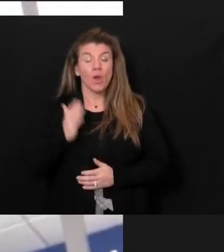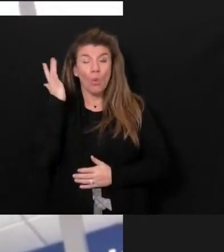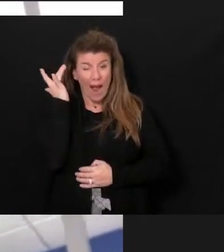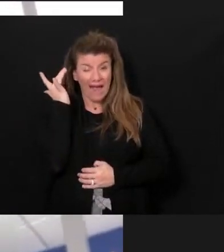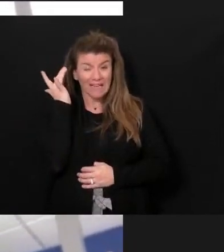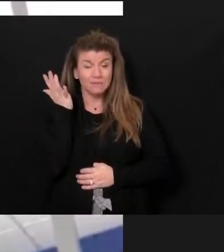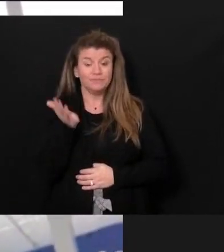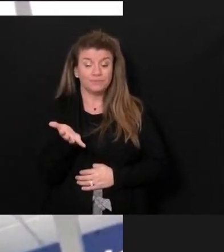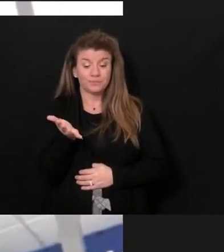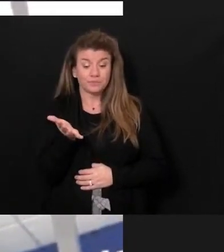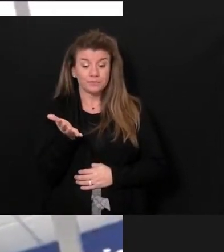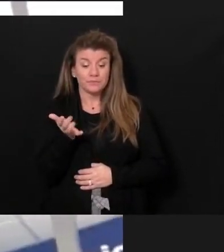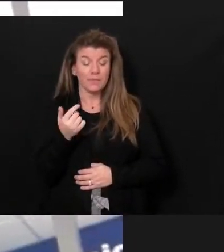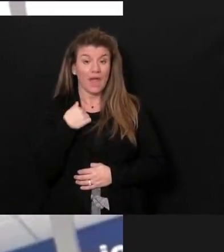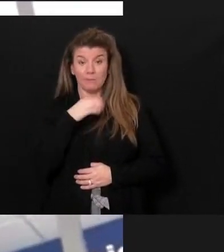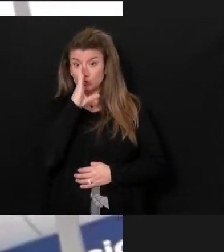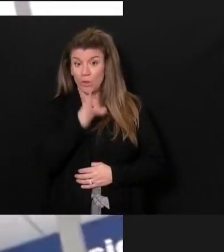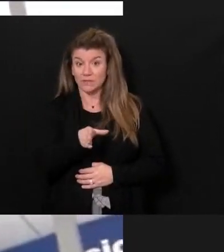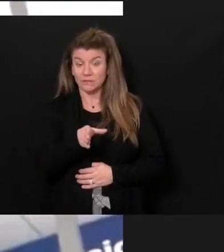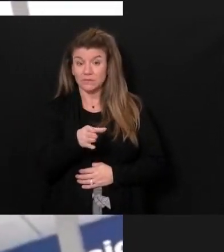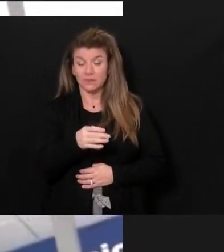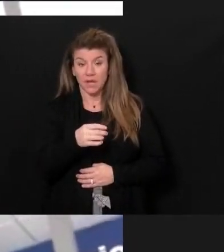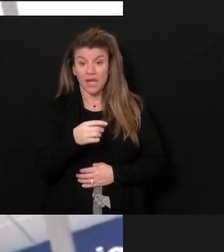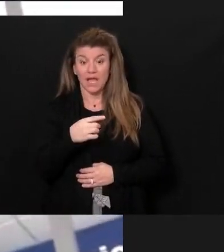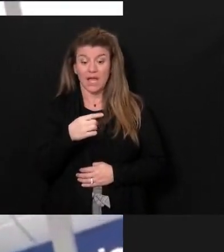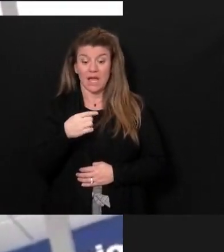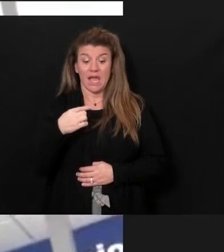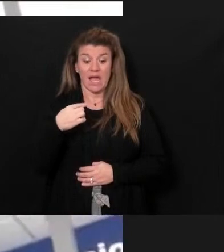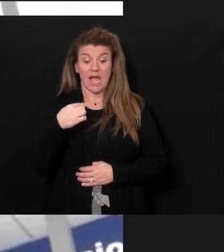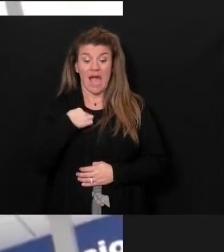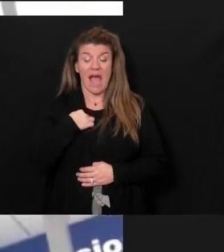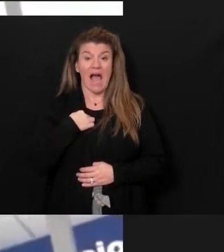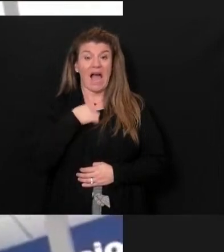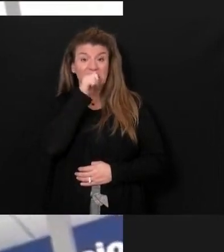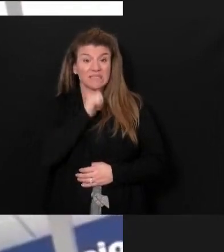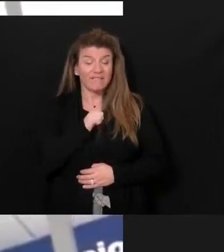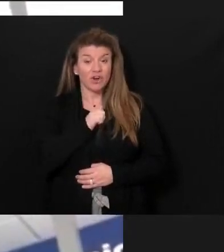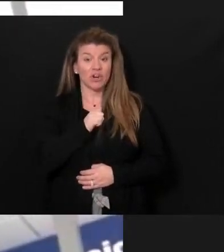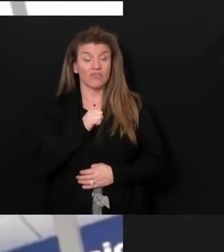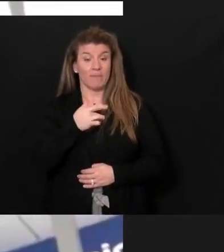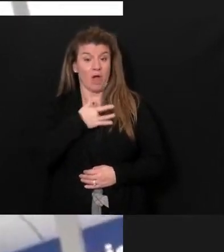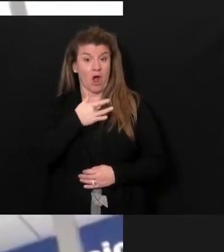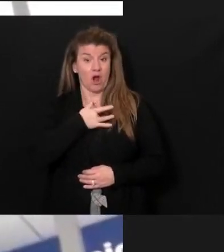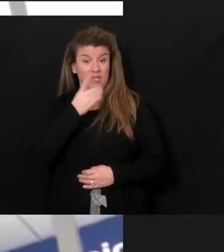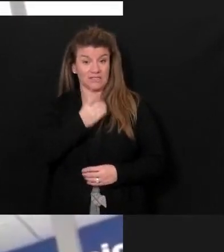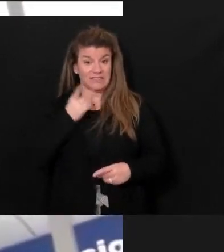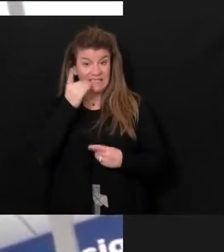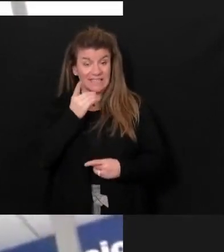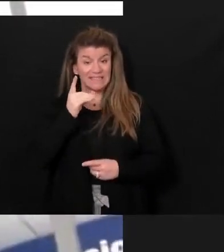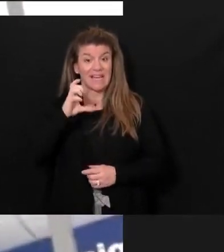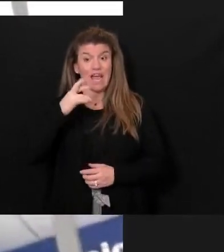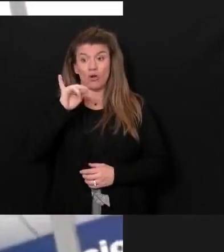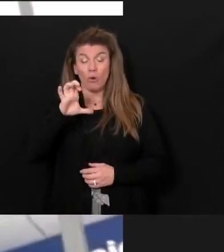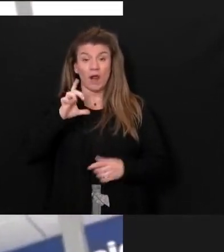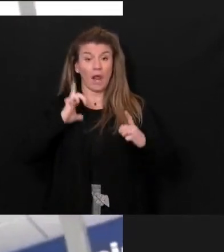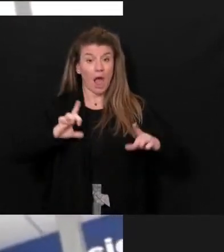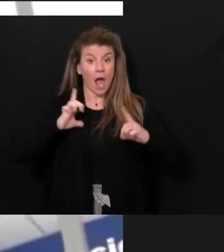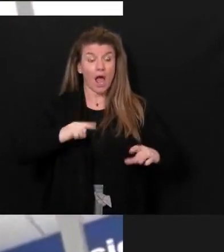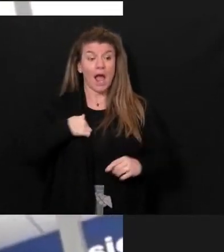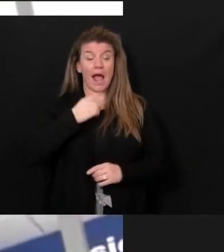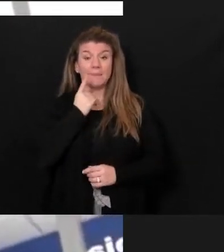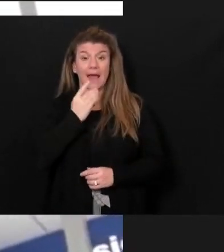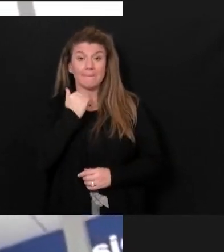Because I'll be straight up honest. I suffer from chronic heart disease. I have chronic lung disease. I'm diabetic.